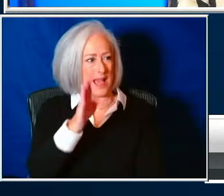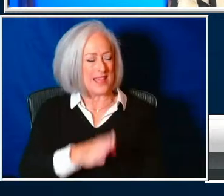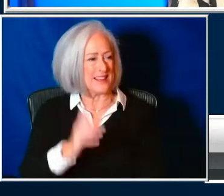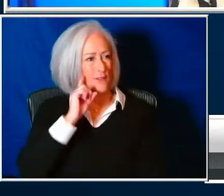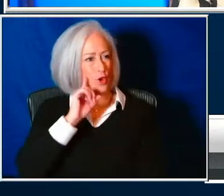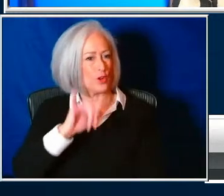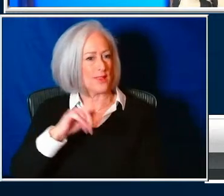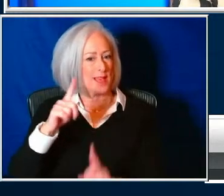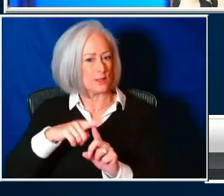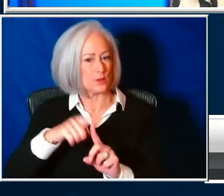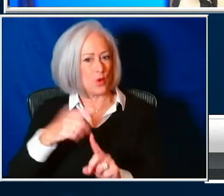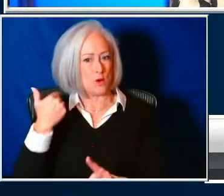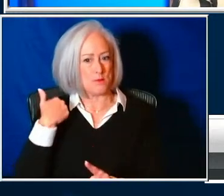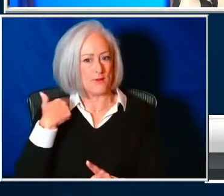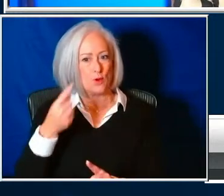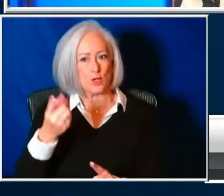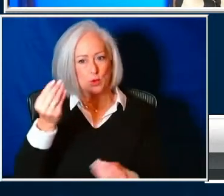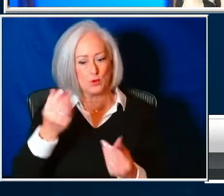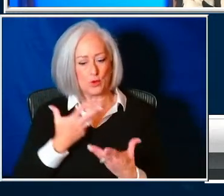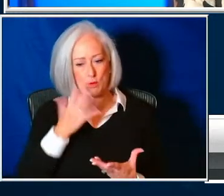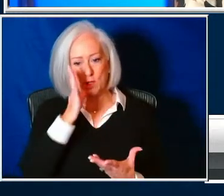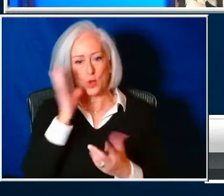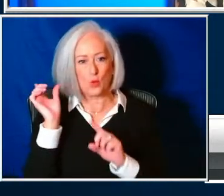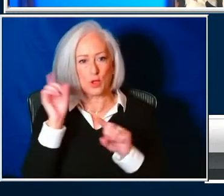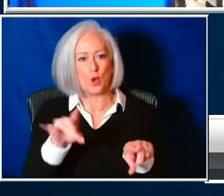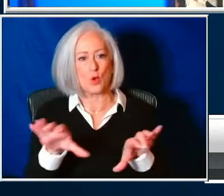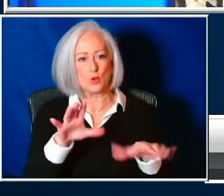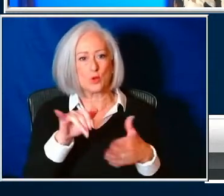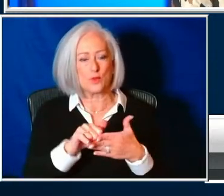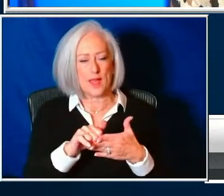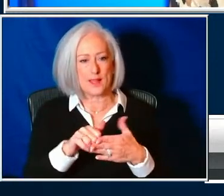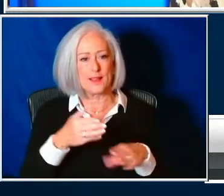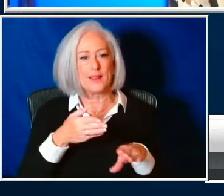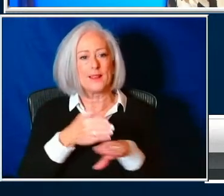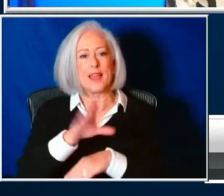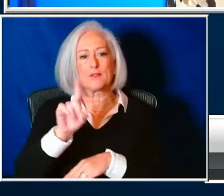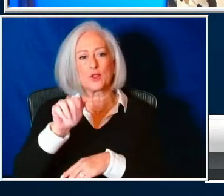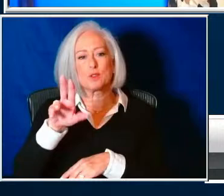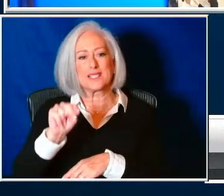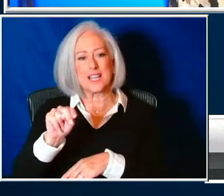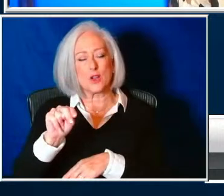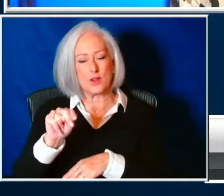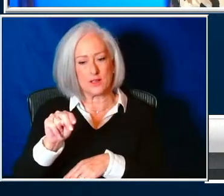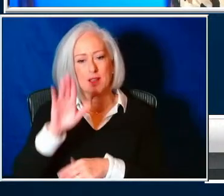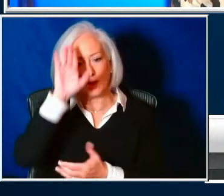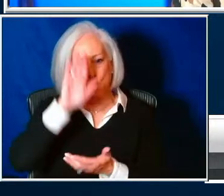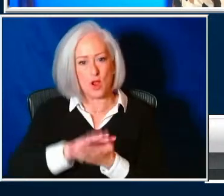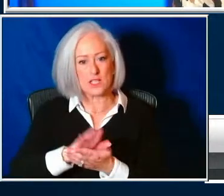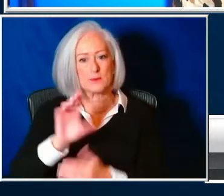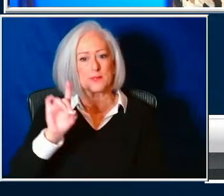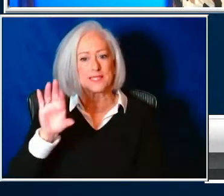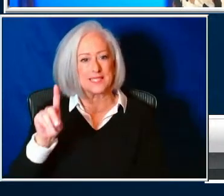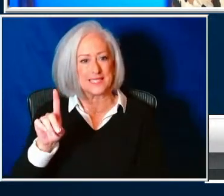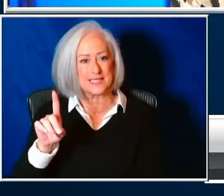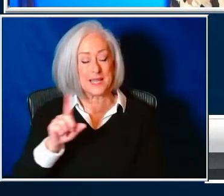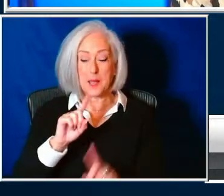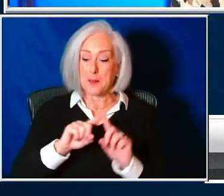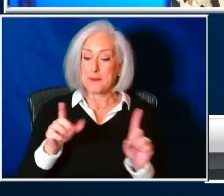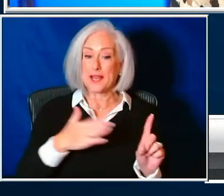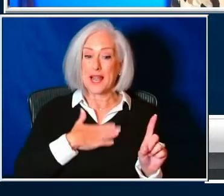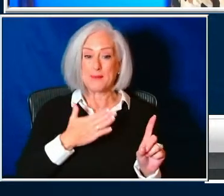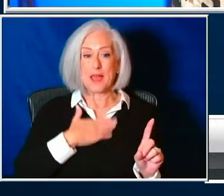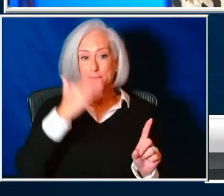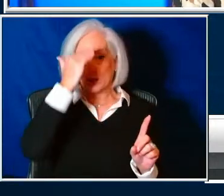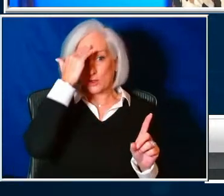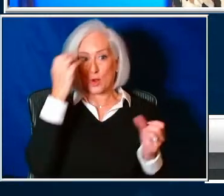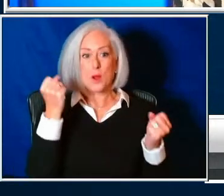before you told me you were going to go get yours done after Darren had his done. But what I am glad to tell you is that many of our female viewers